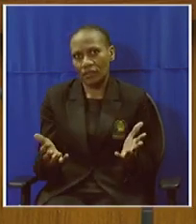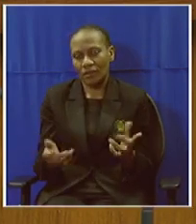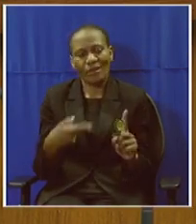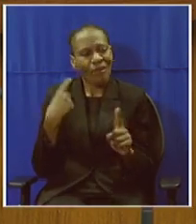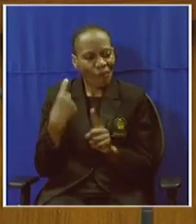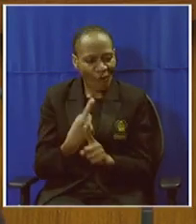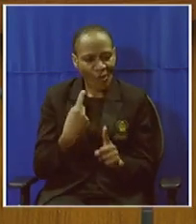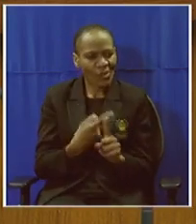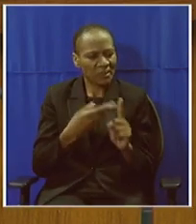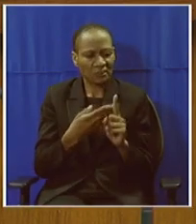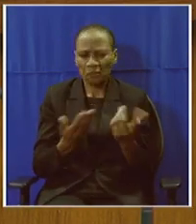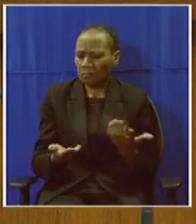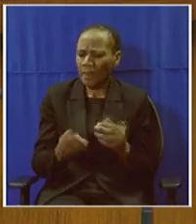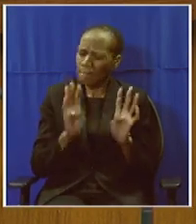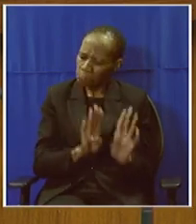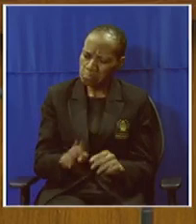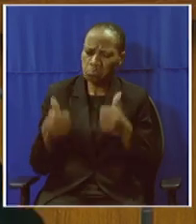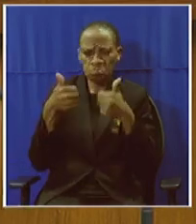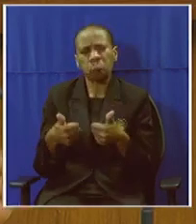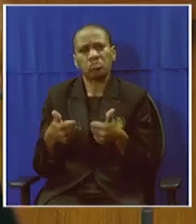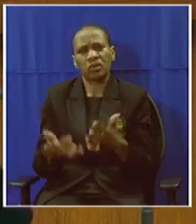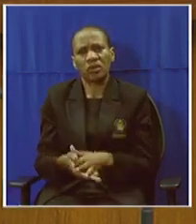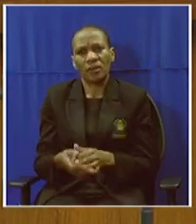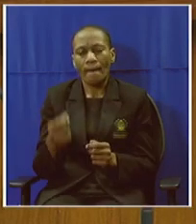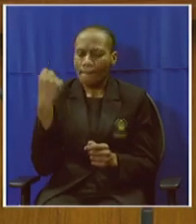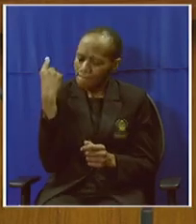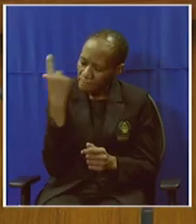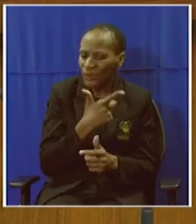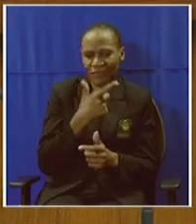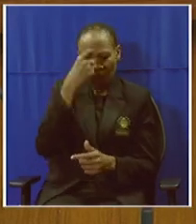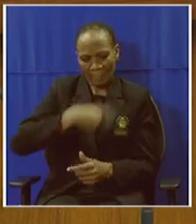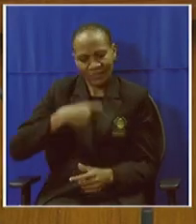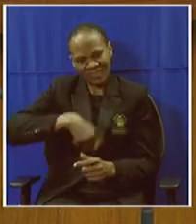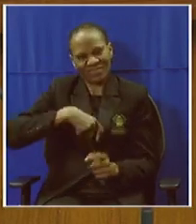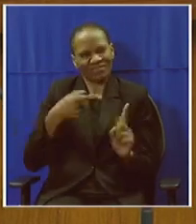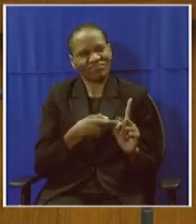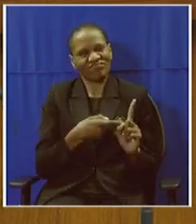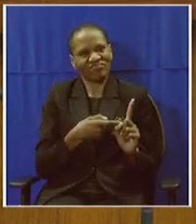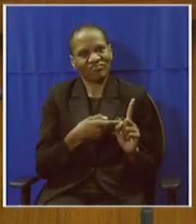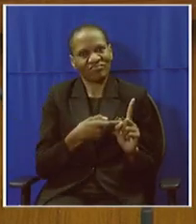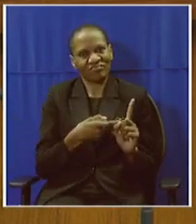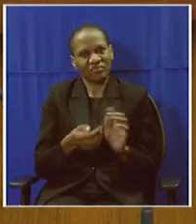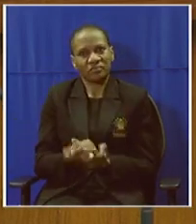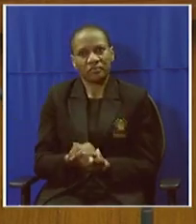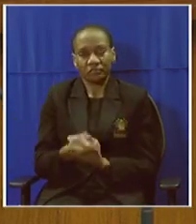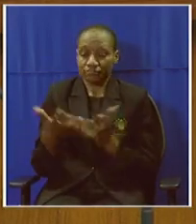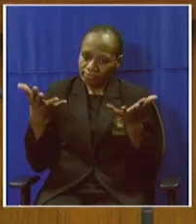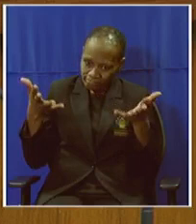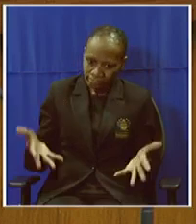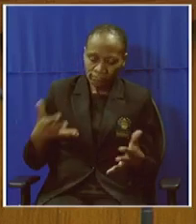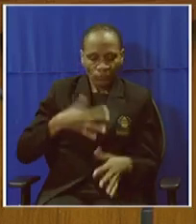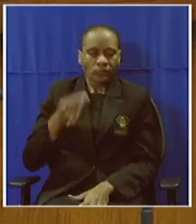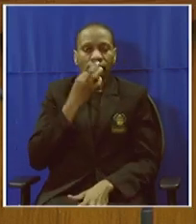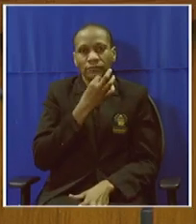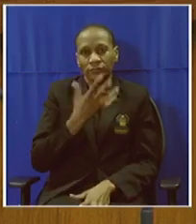very well brought up child. She was a beautiful human being. So I just want to say,